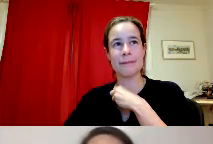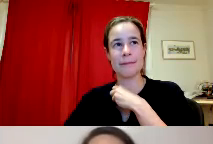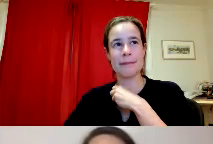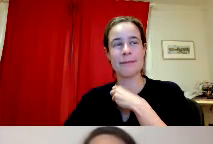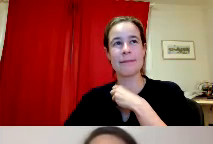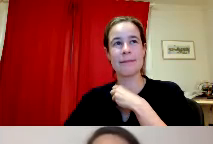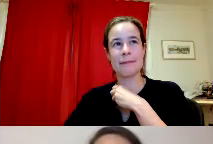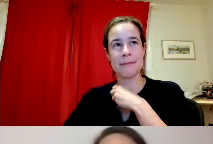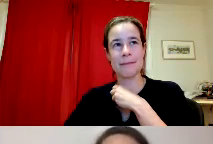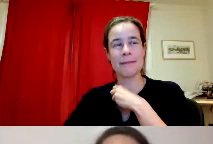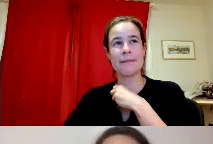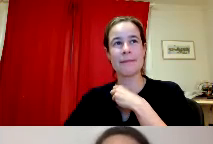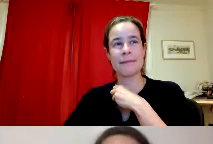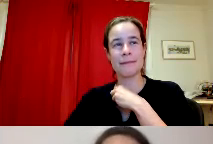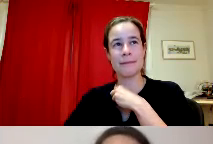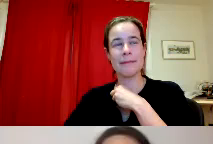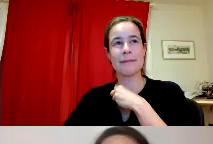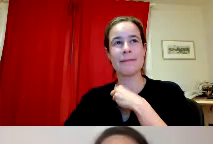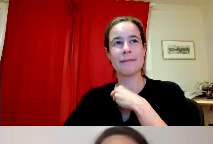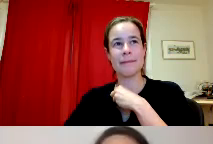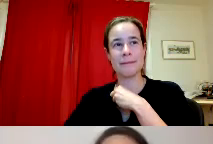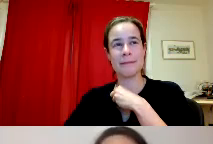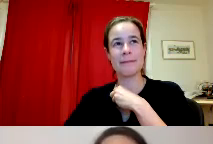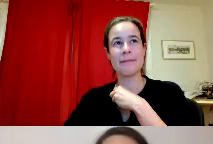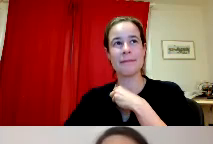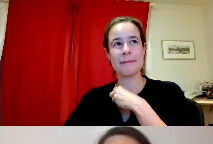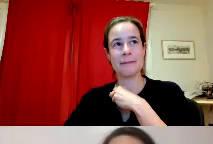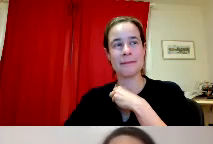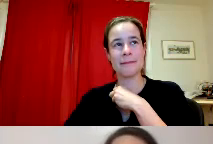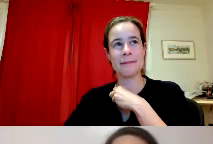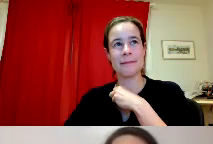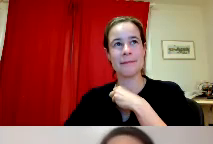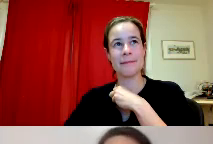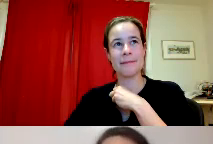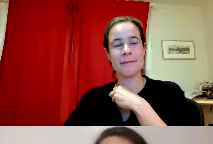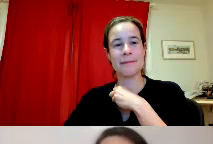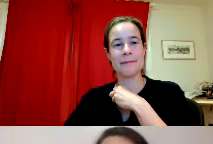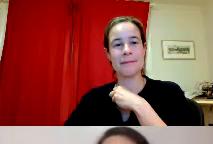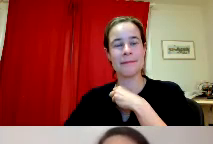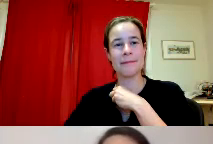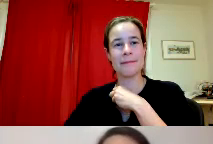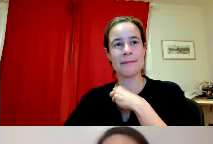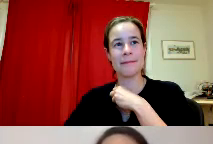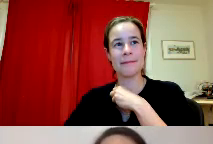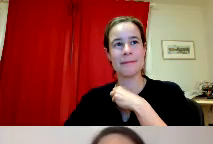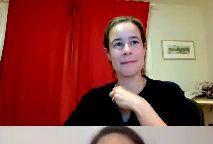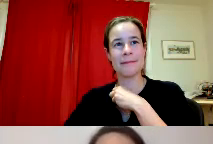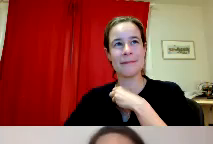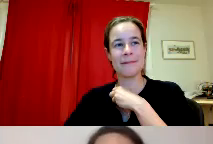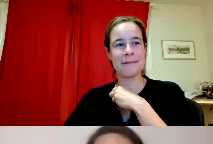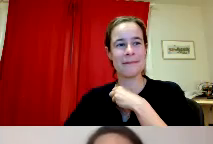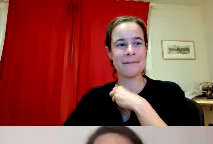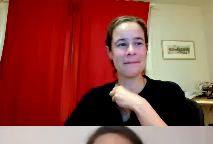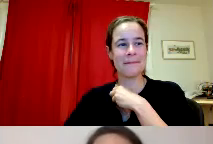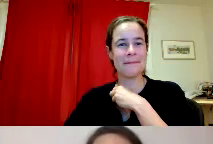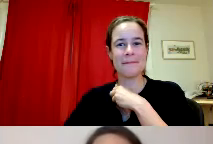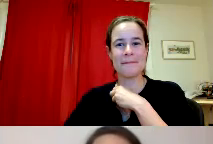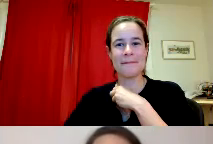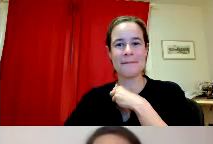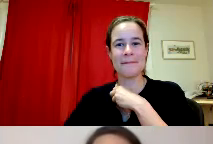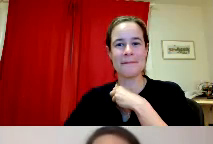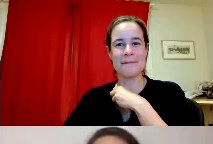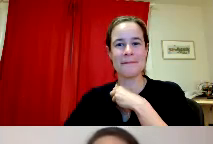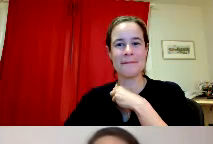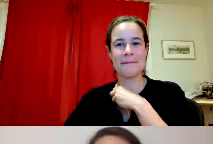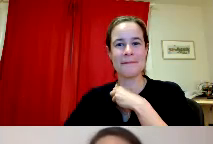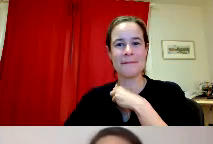no idea what might be informing their feeding decisions or any other decisions. thank you very much for listening.